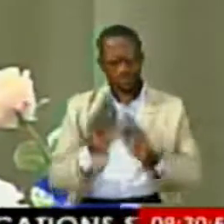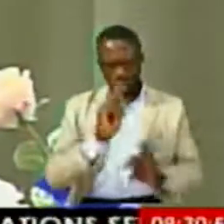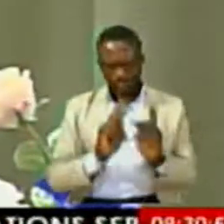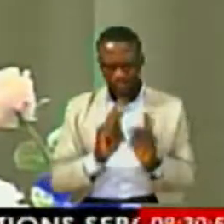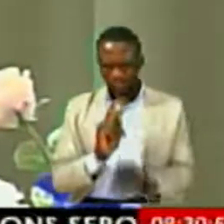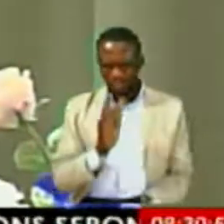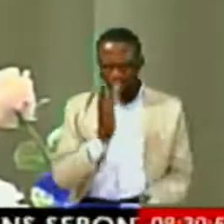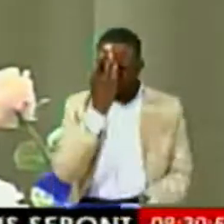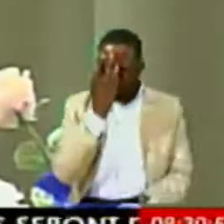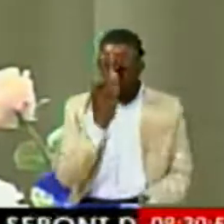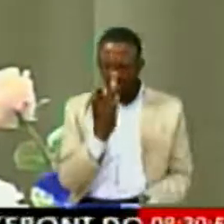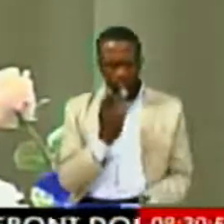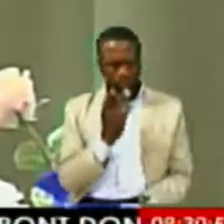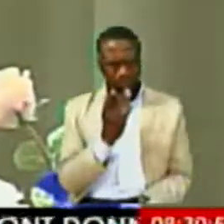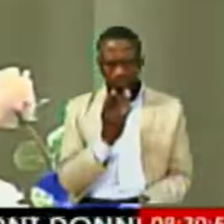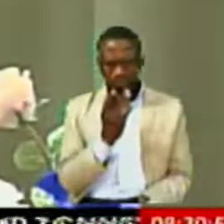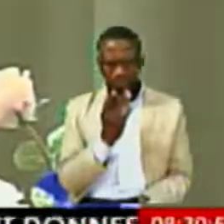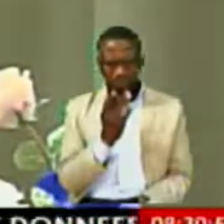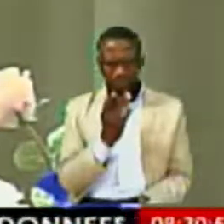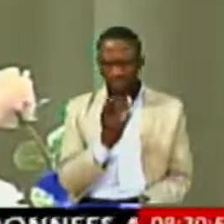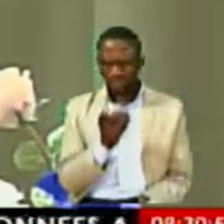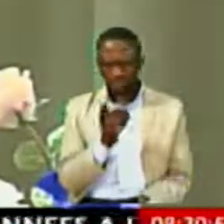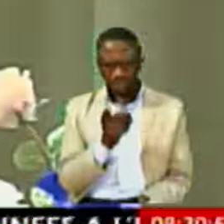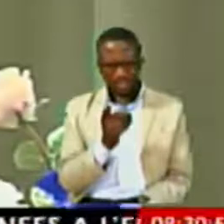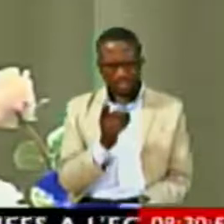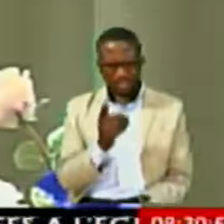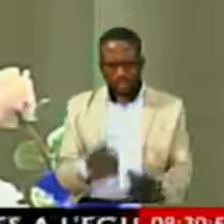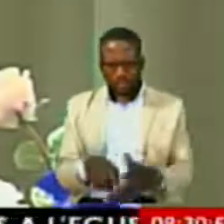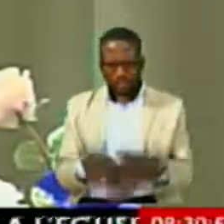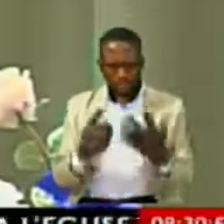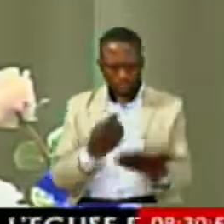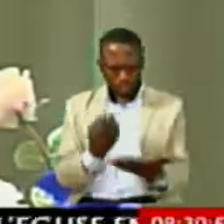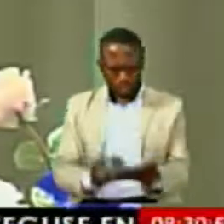clochez-vous entre des opinions? Why are you